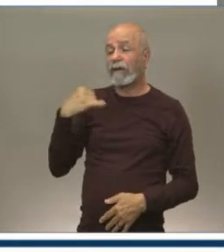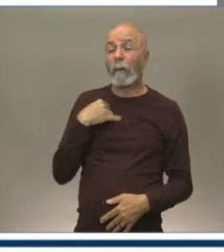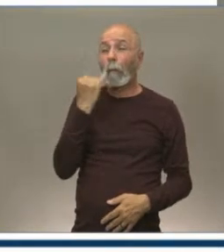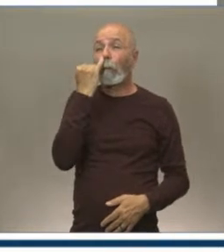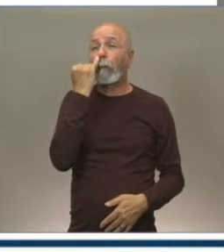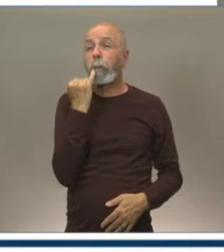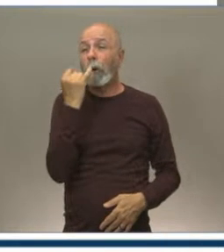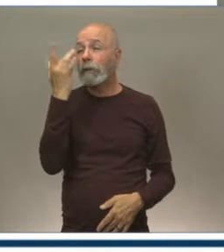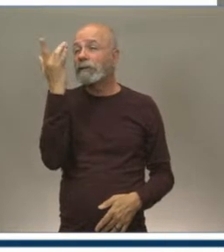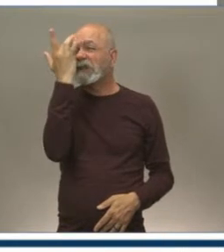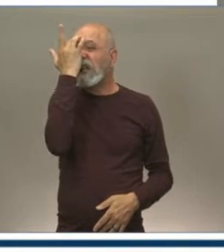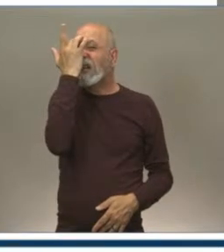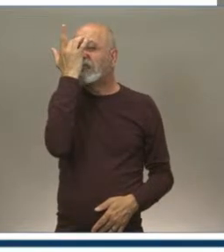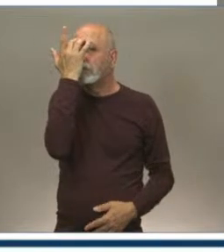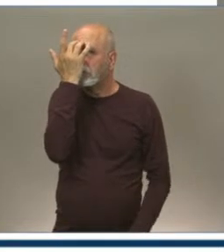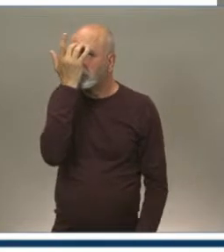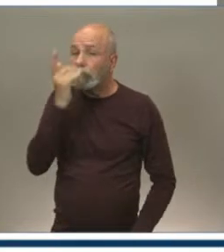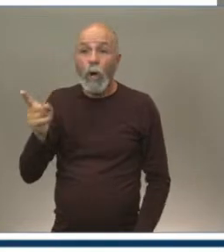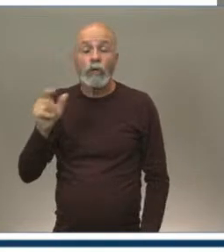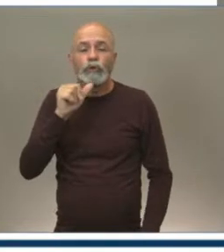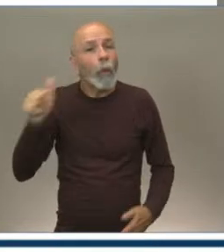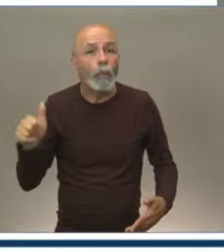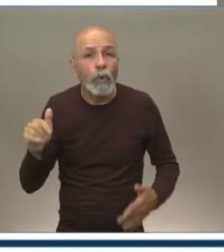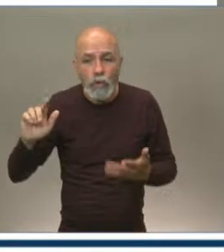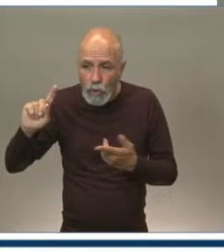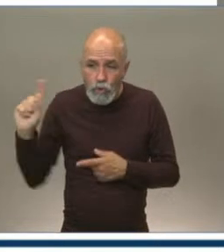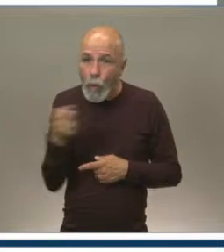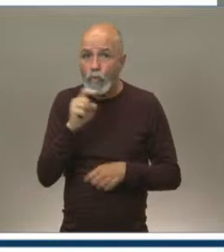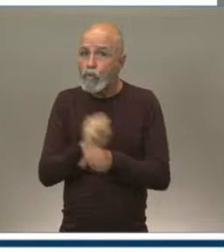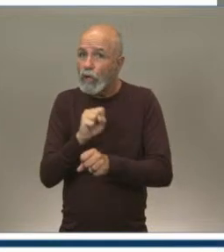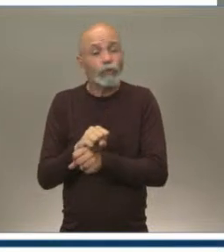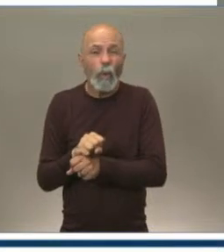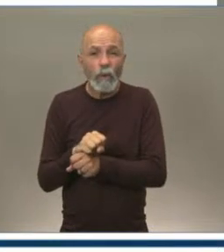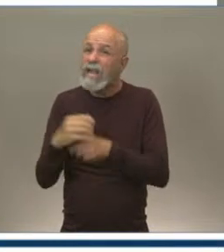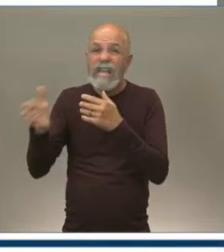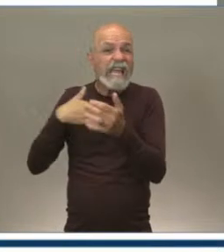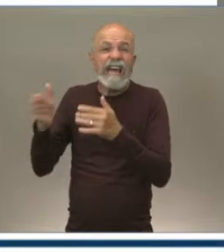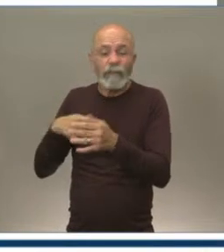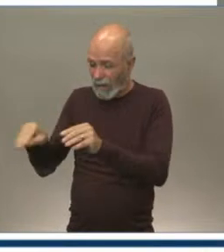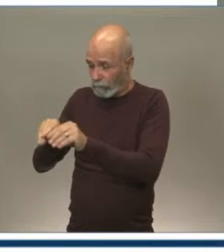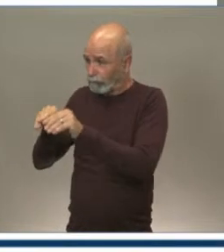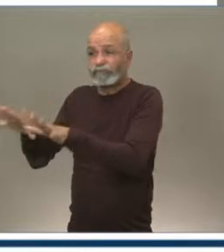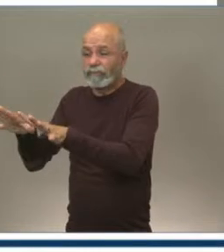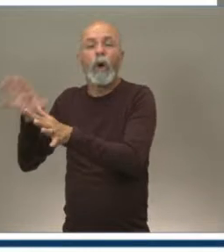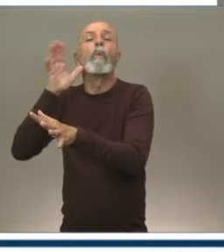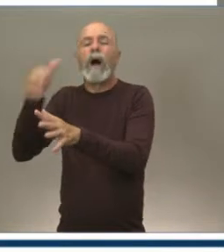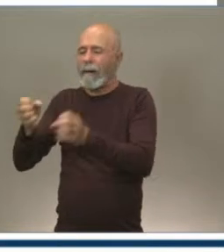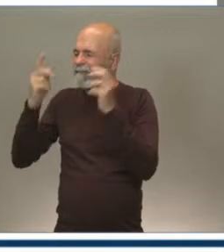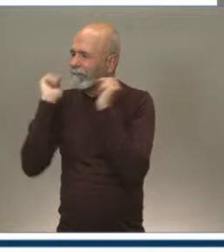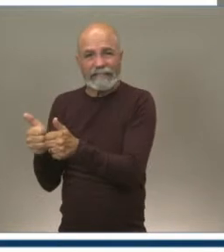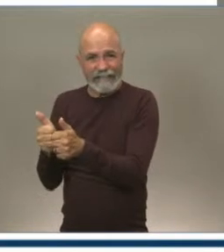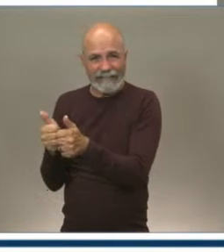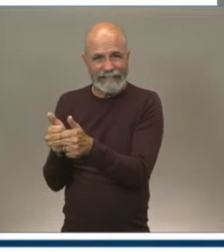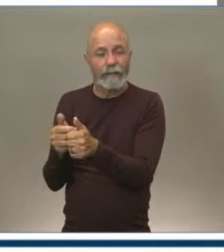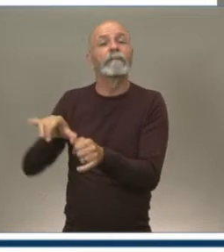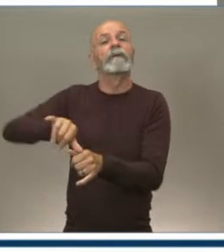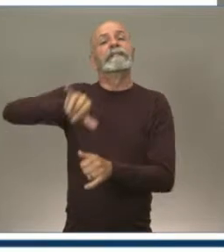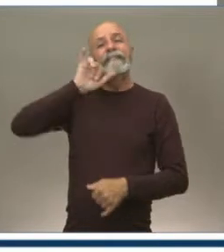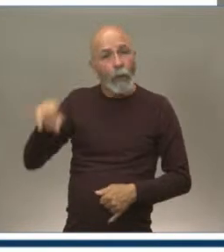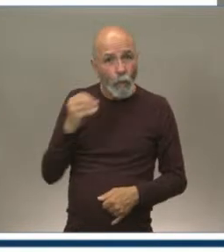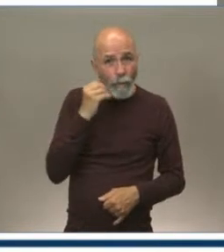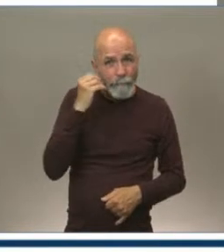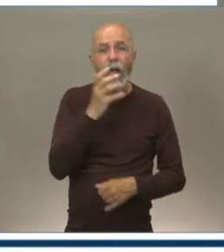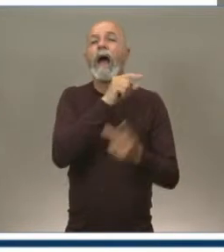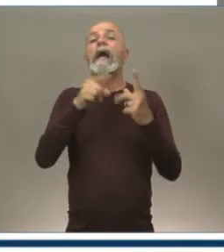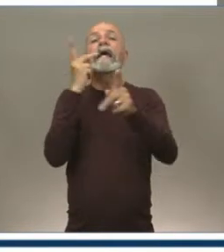sign that you have COVID and you can't spread it to other people. And then all the other protocols around distancing, masking. Often what we're seeing as a challenge is what I